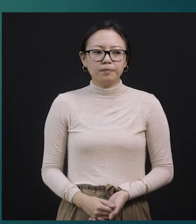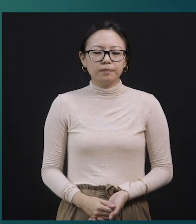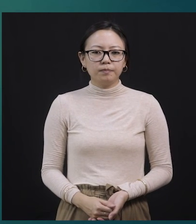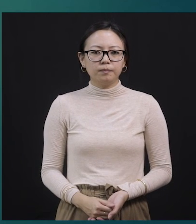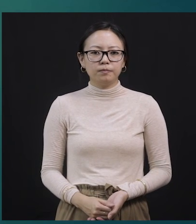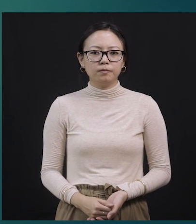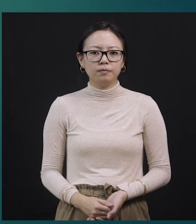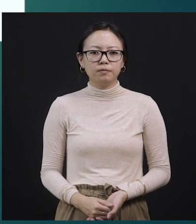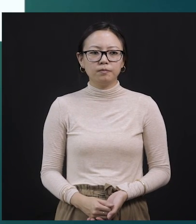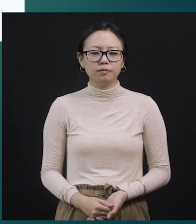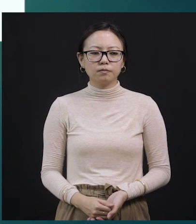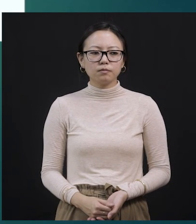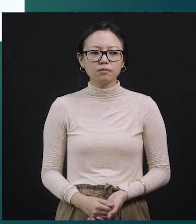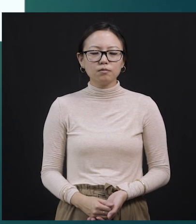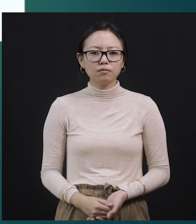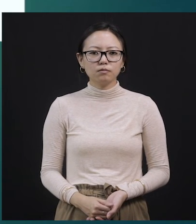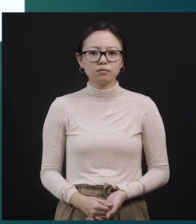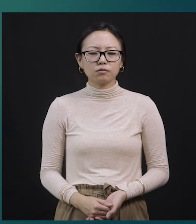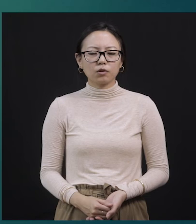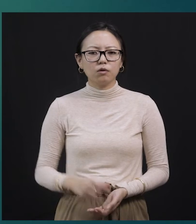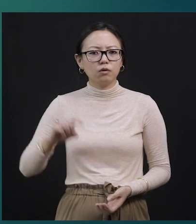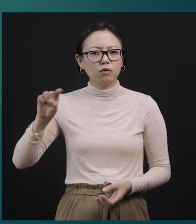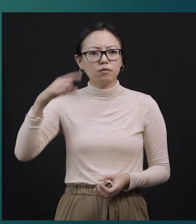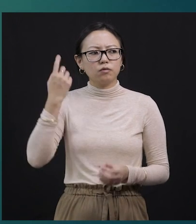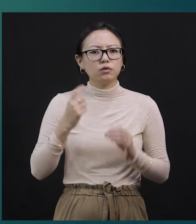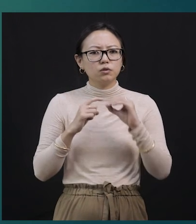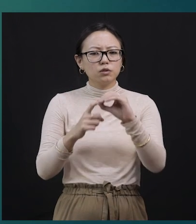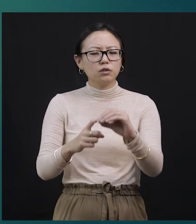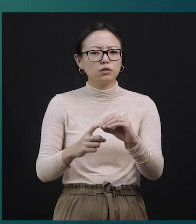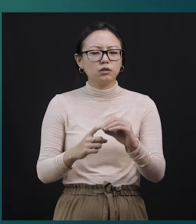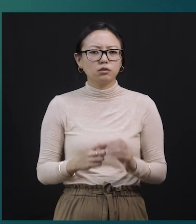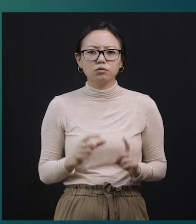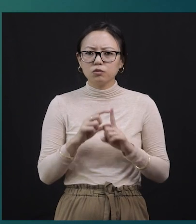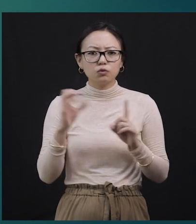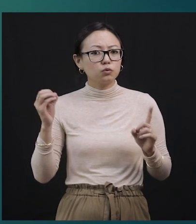So the first question that we did was about the